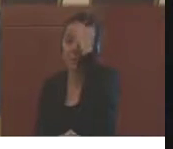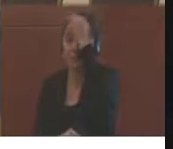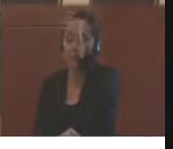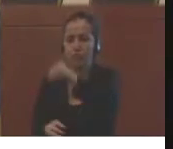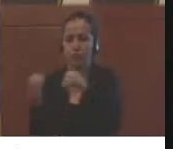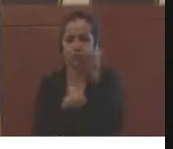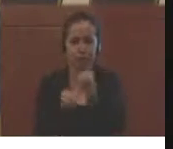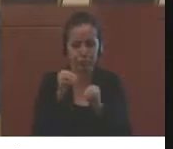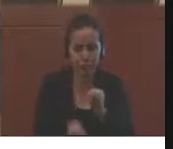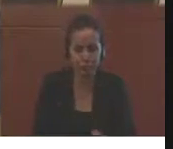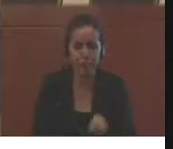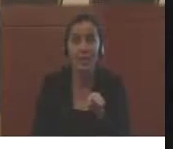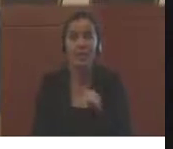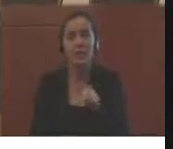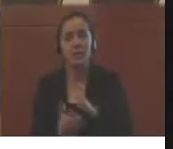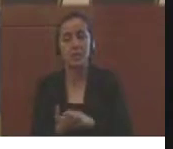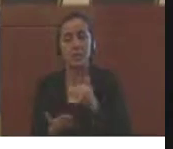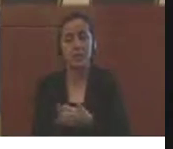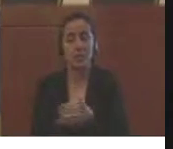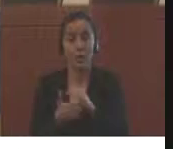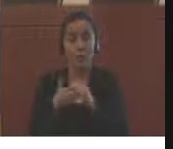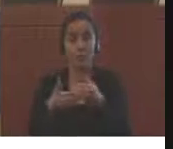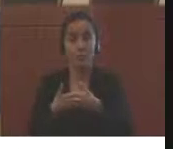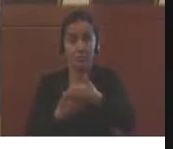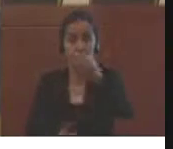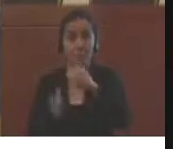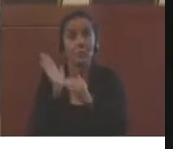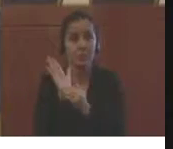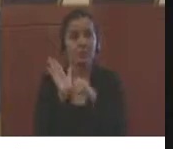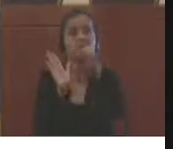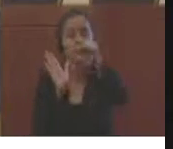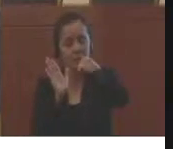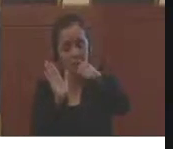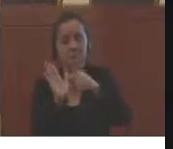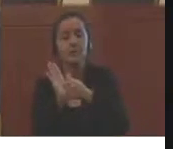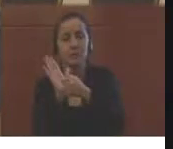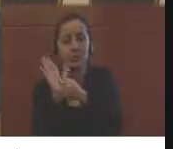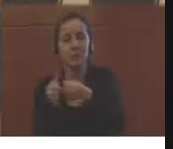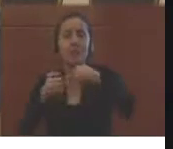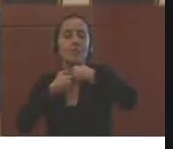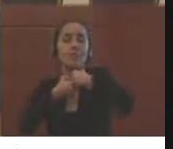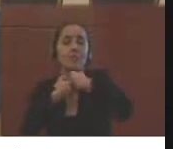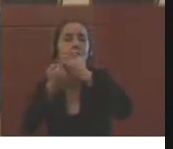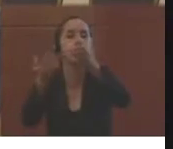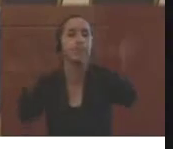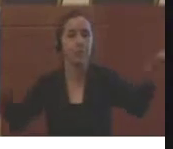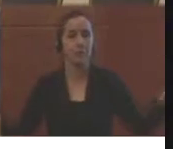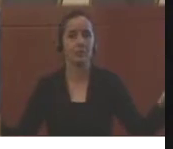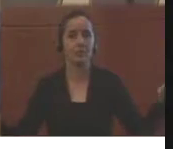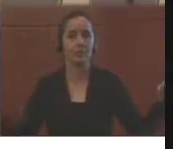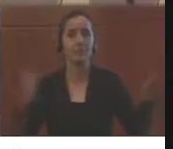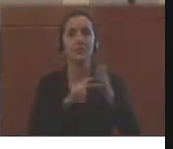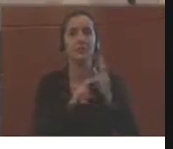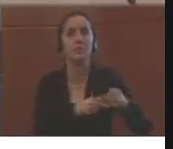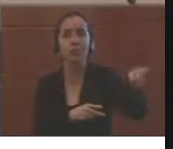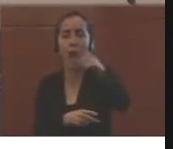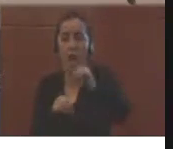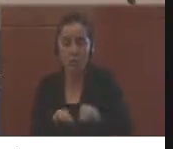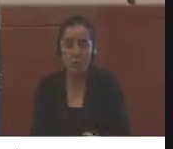going to be of interest to you. And that synthesis document will be